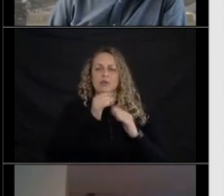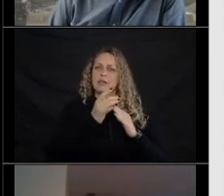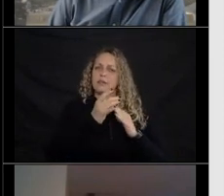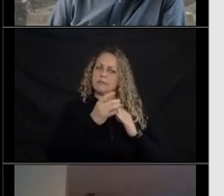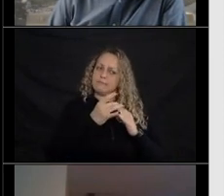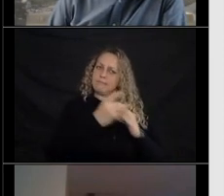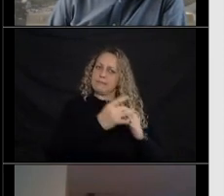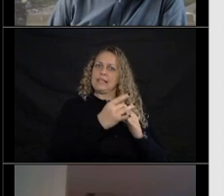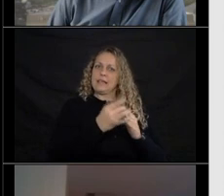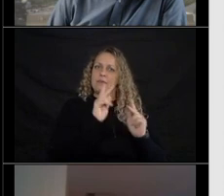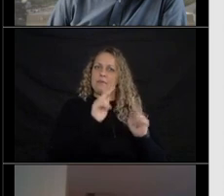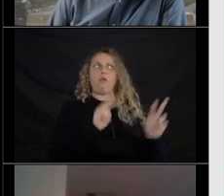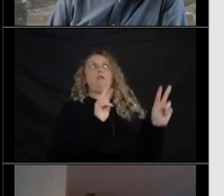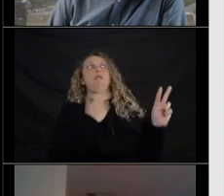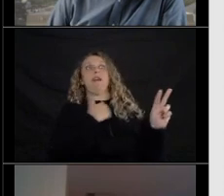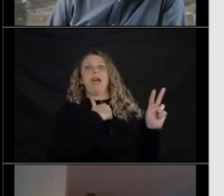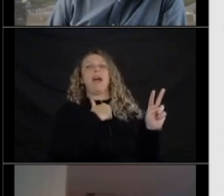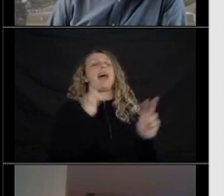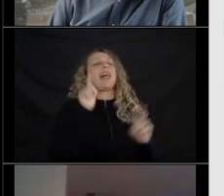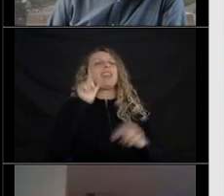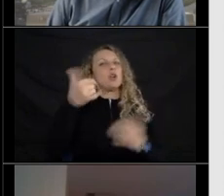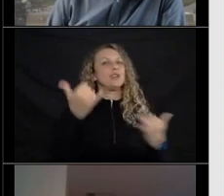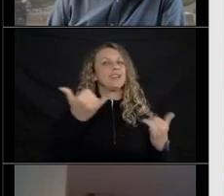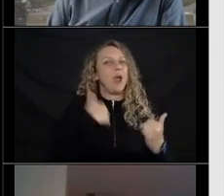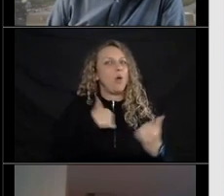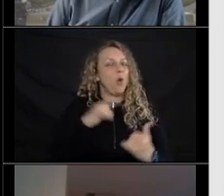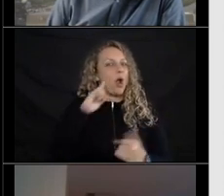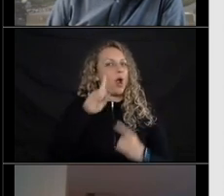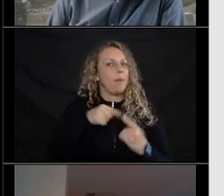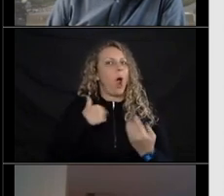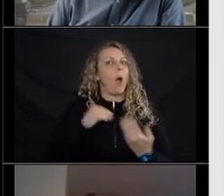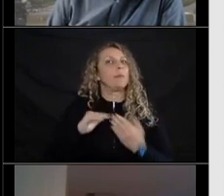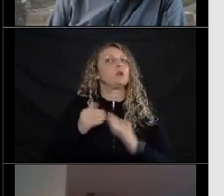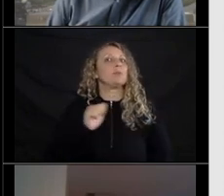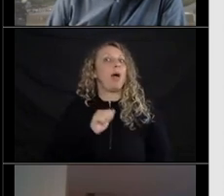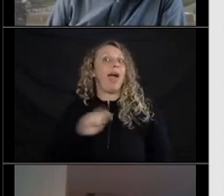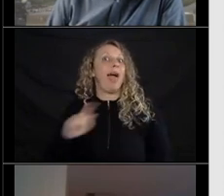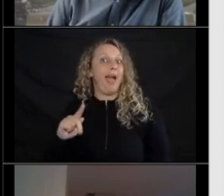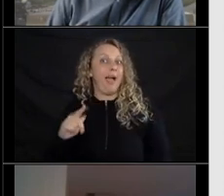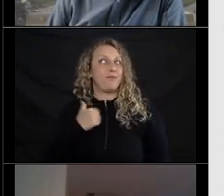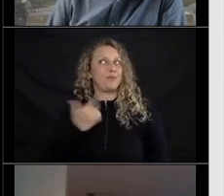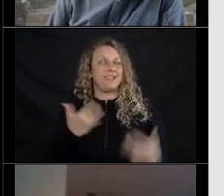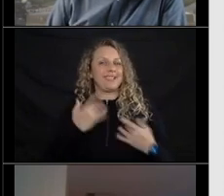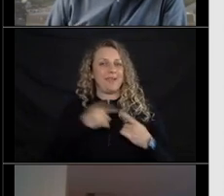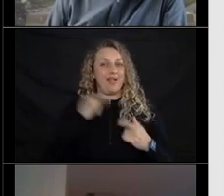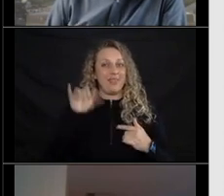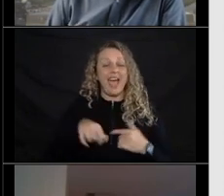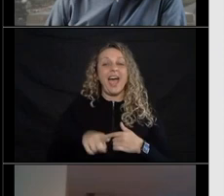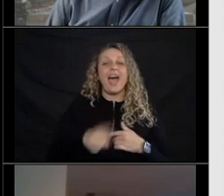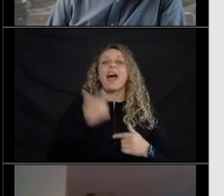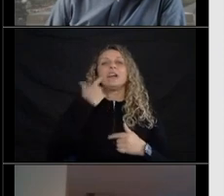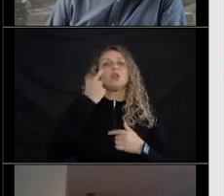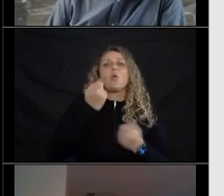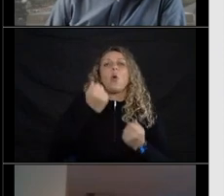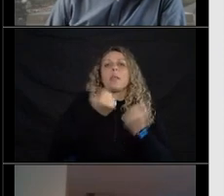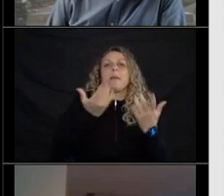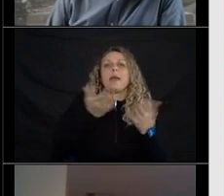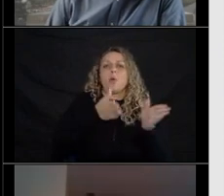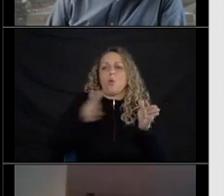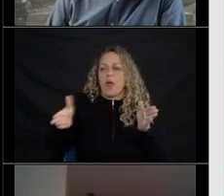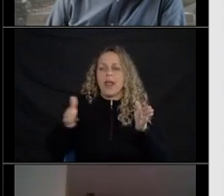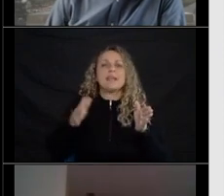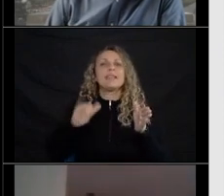way, and later today we're going to hear about our municipal app, so I'm extremely excited about that. And it's just one of the many ways